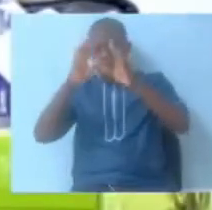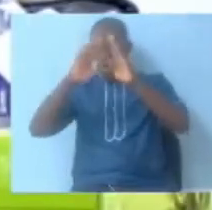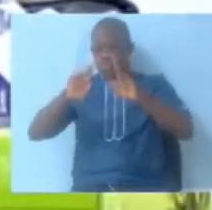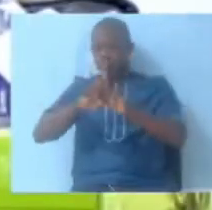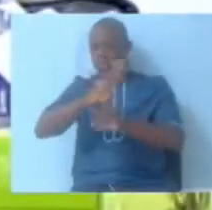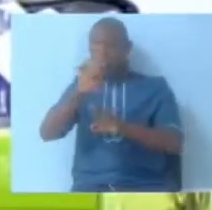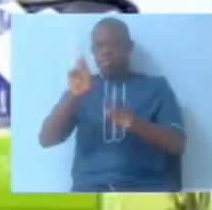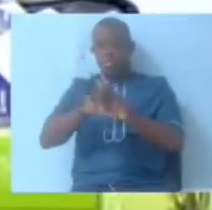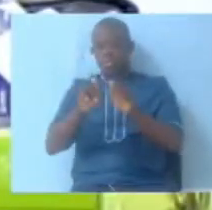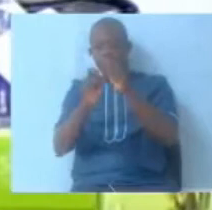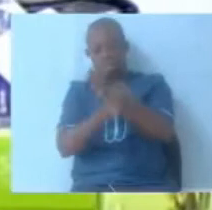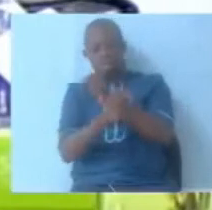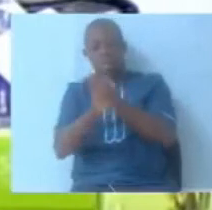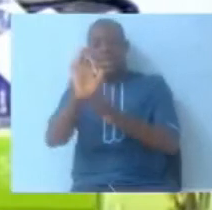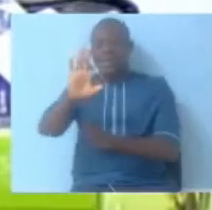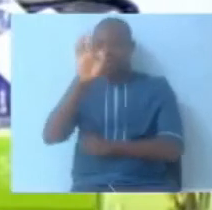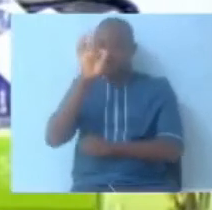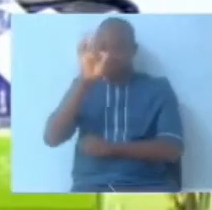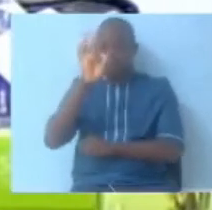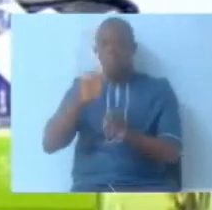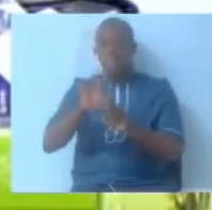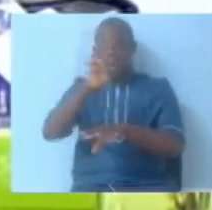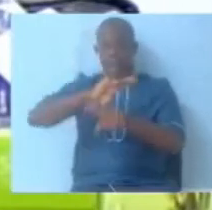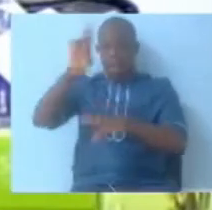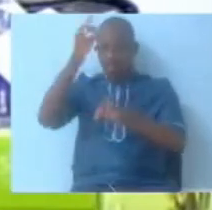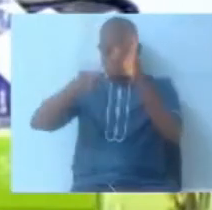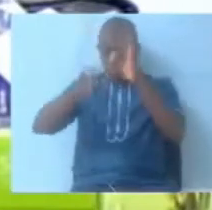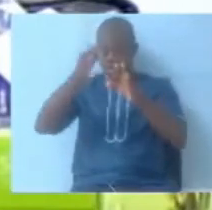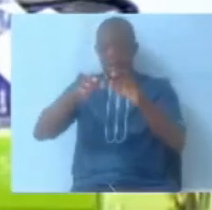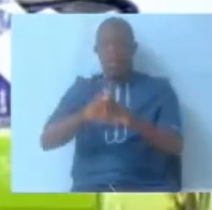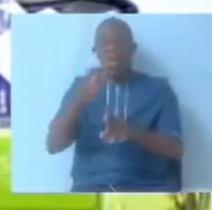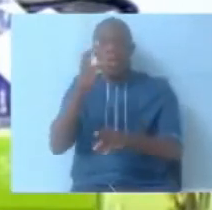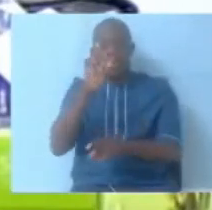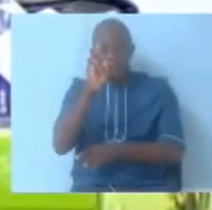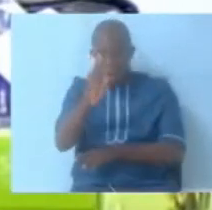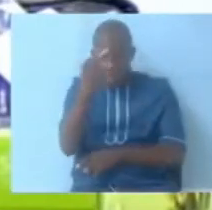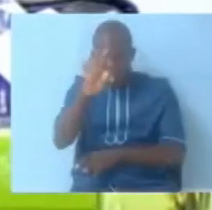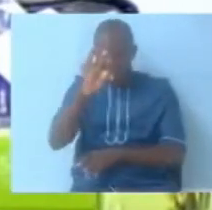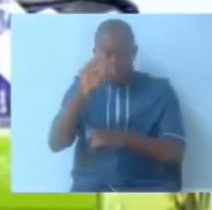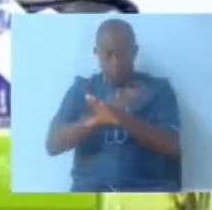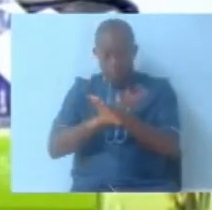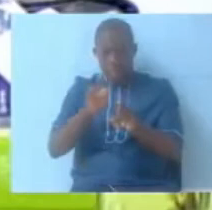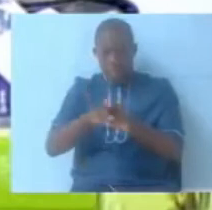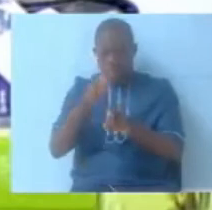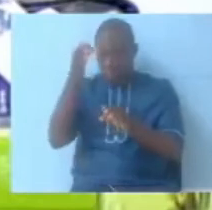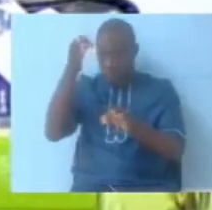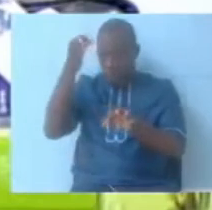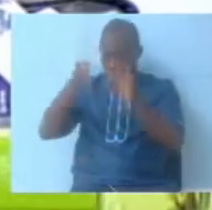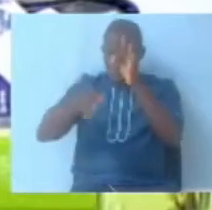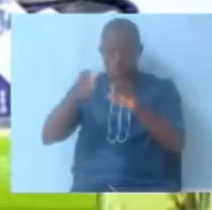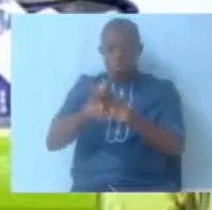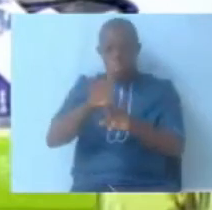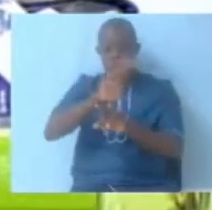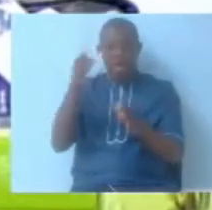the decision of the High Court. But if the matter had not gone before the High Court and if it was not an issue that was argued and determined by the